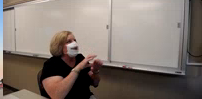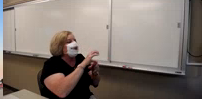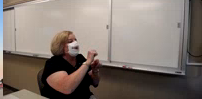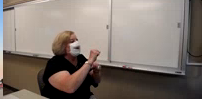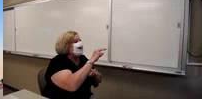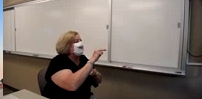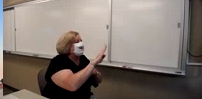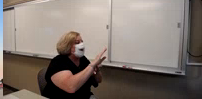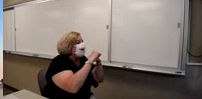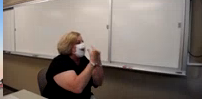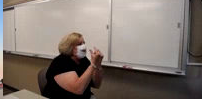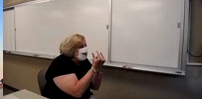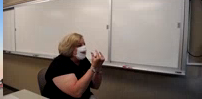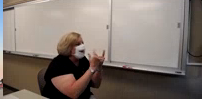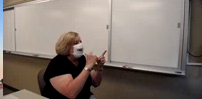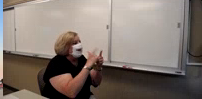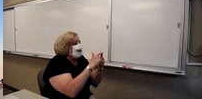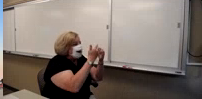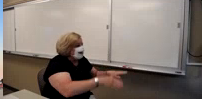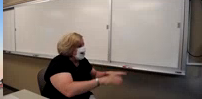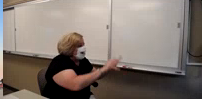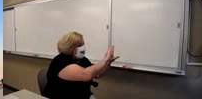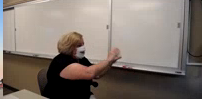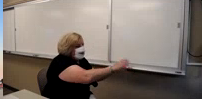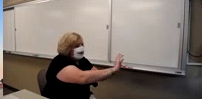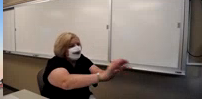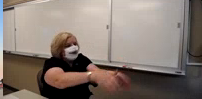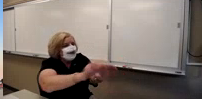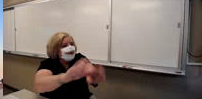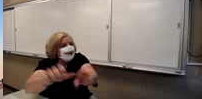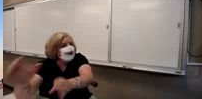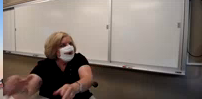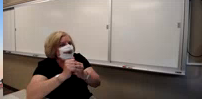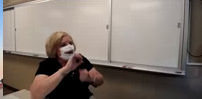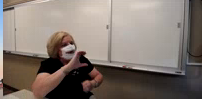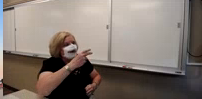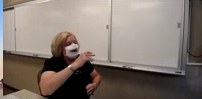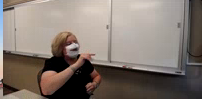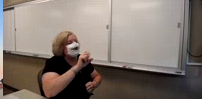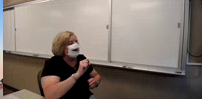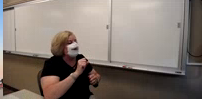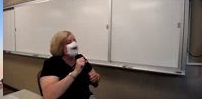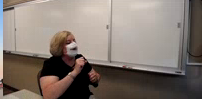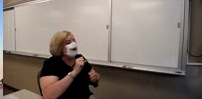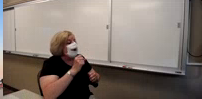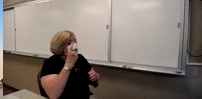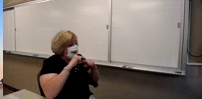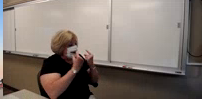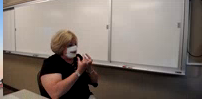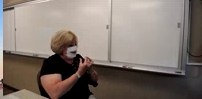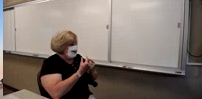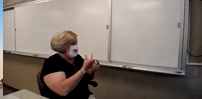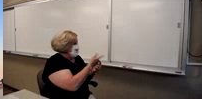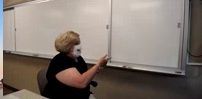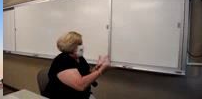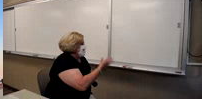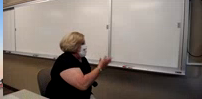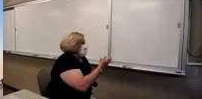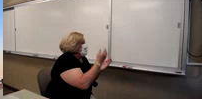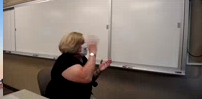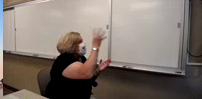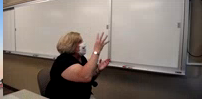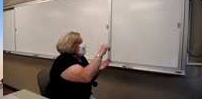take everything into different subgroups, right? So one subgroup is to look at better ways to collaborate,